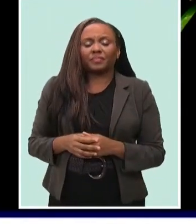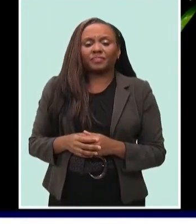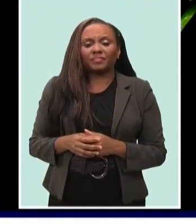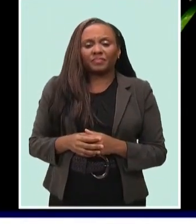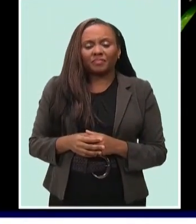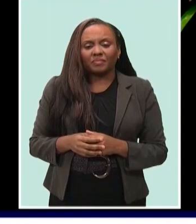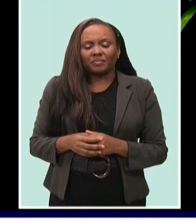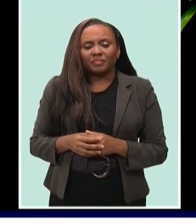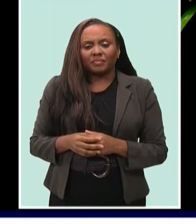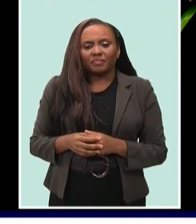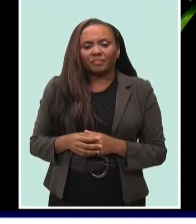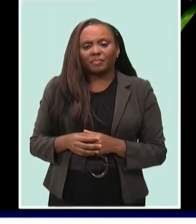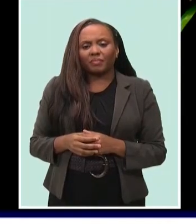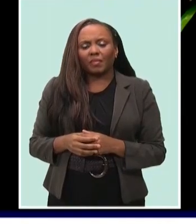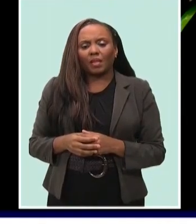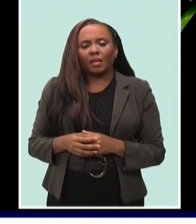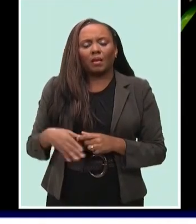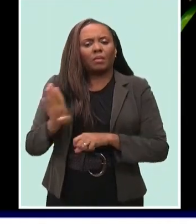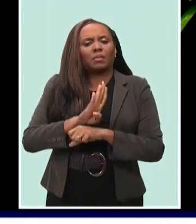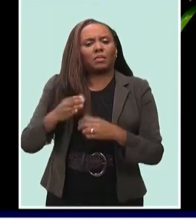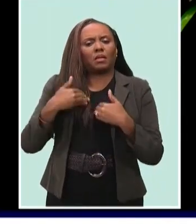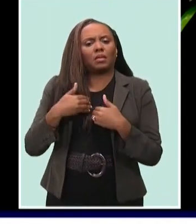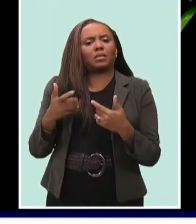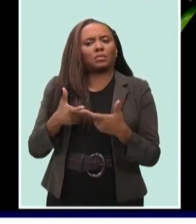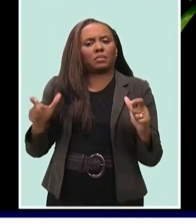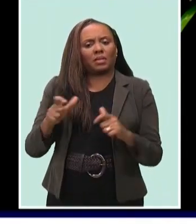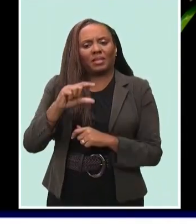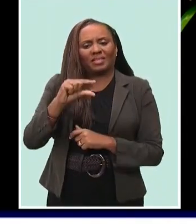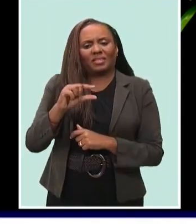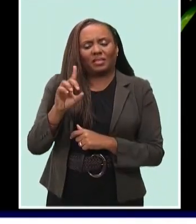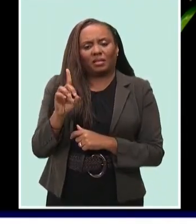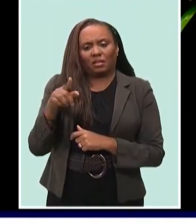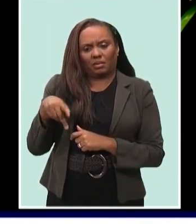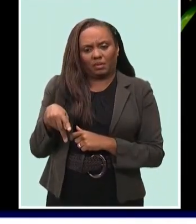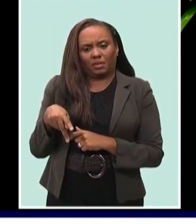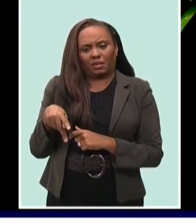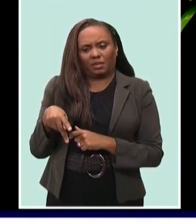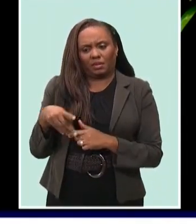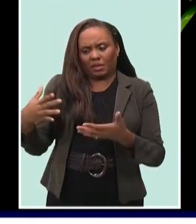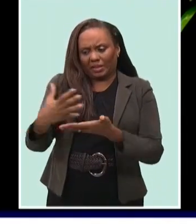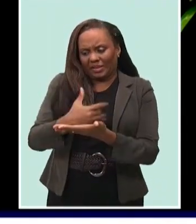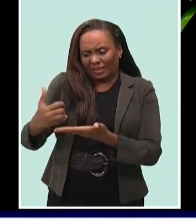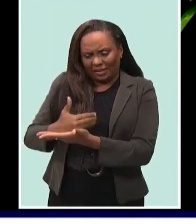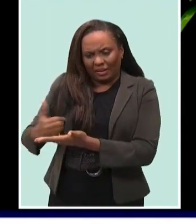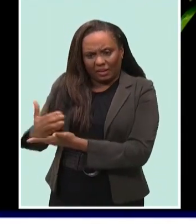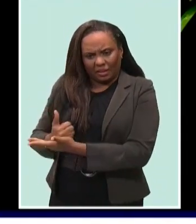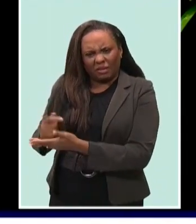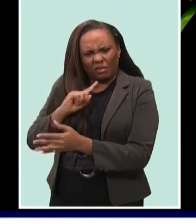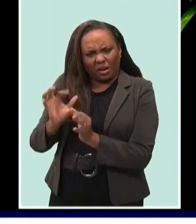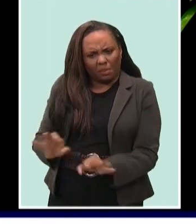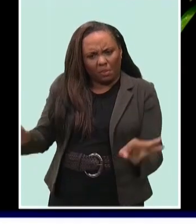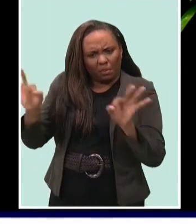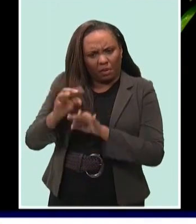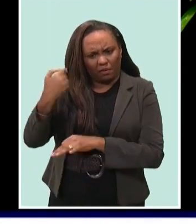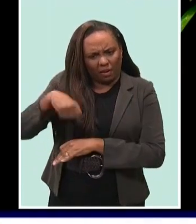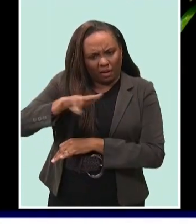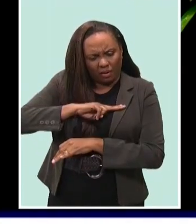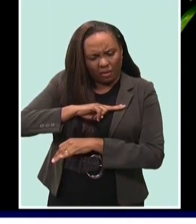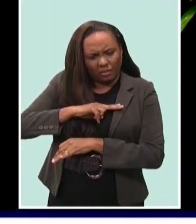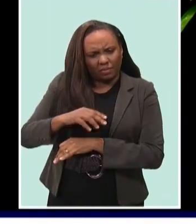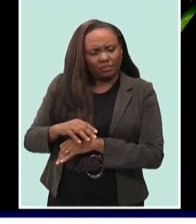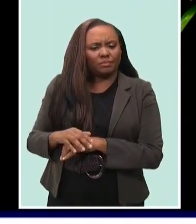It has quite a large GDP. For us, that's important, of course, as business persons. But